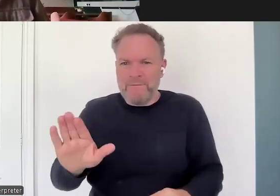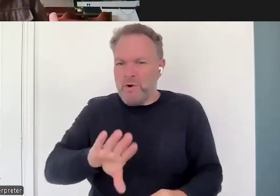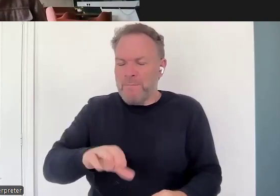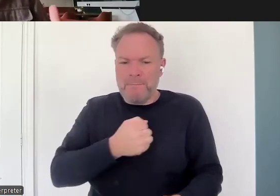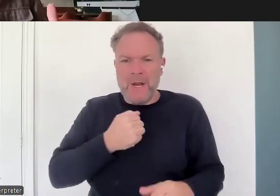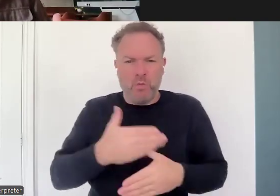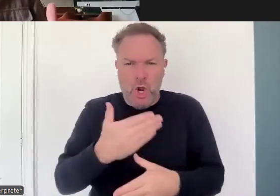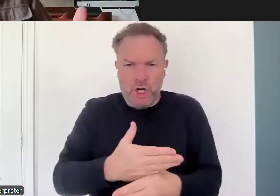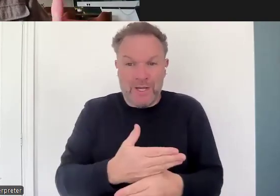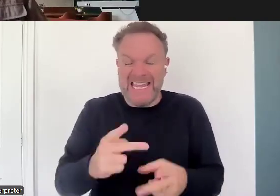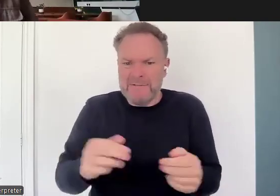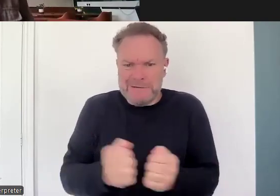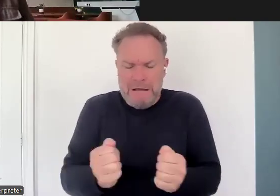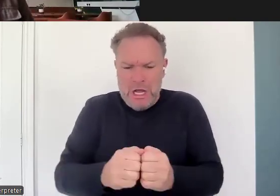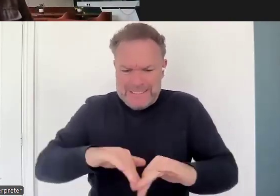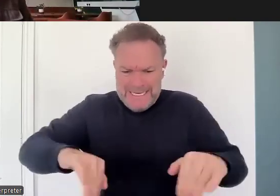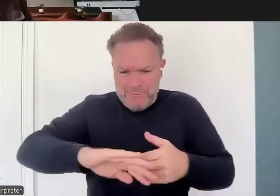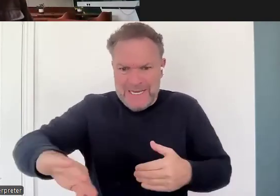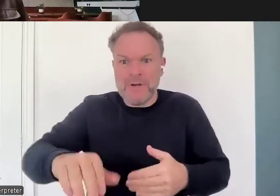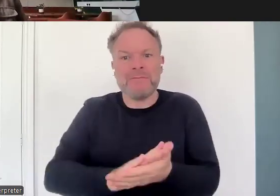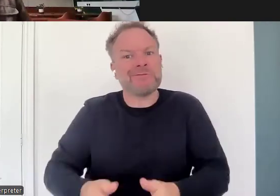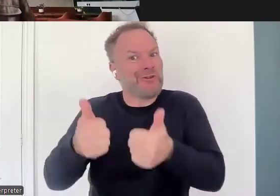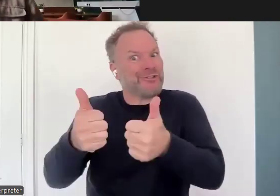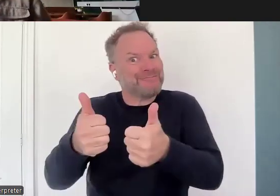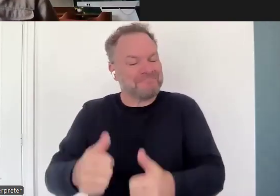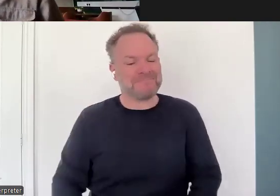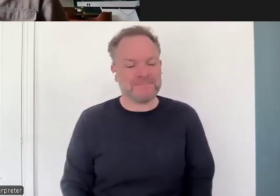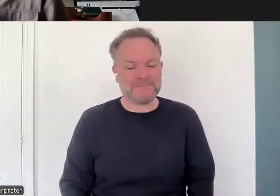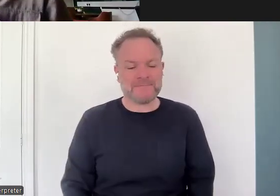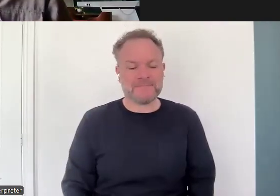difficult, that's a good indicator that you're moving in the right direction.